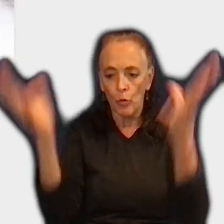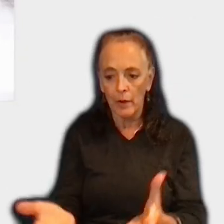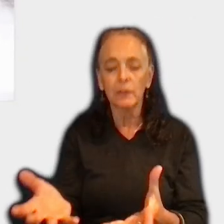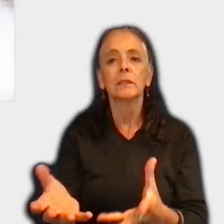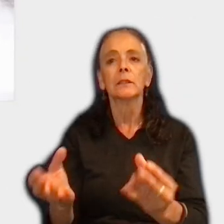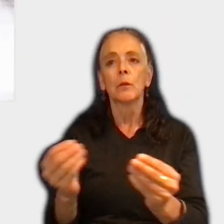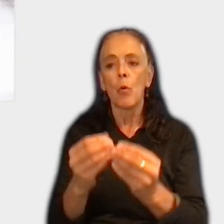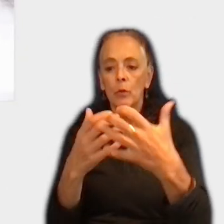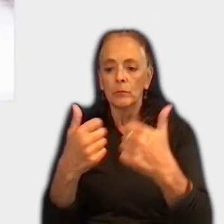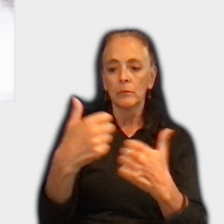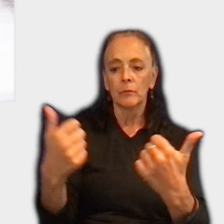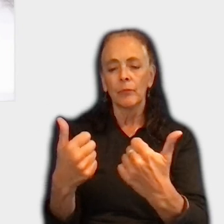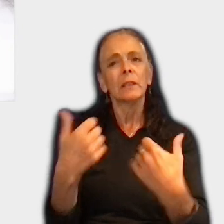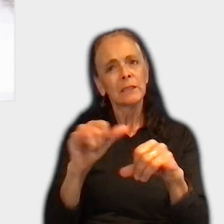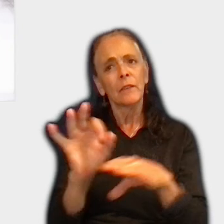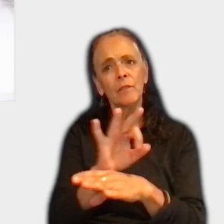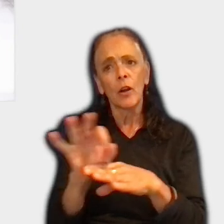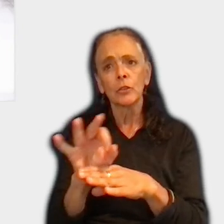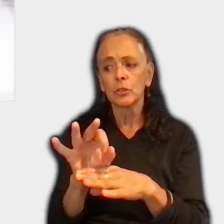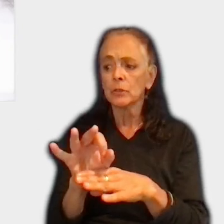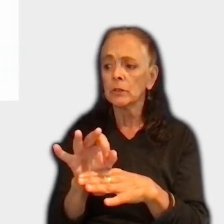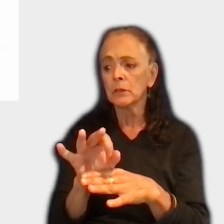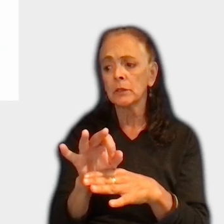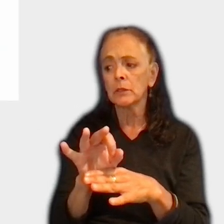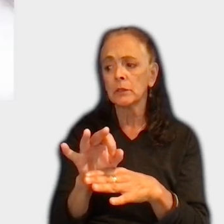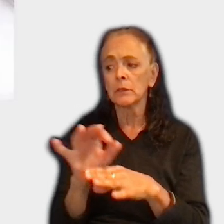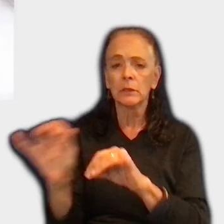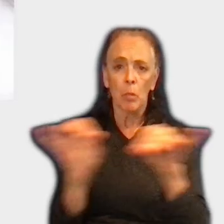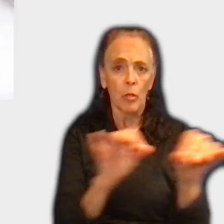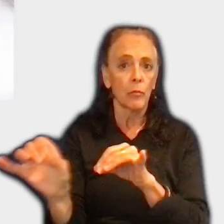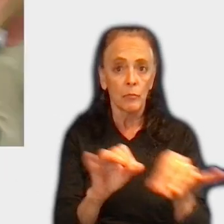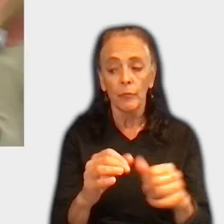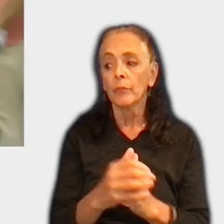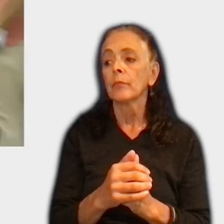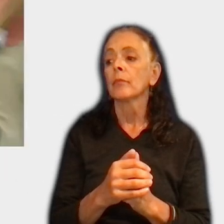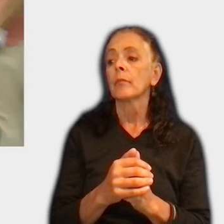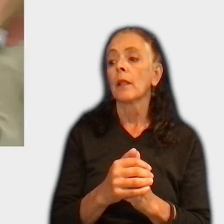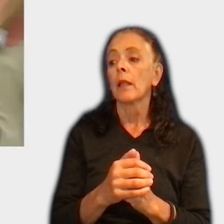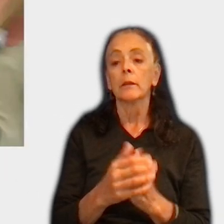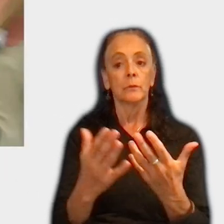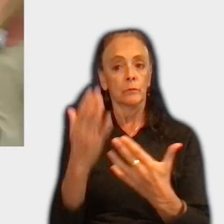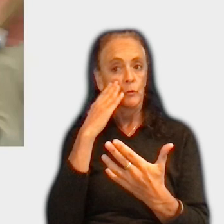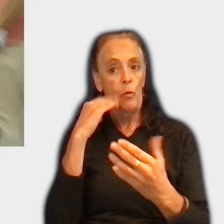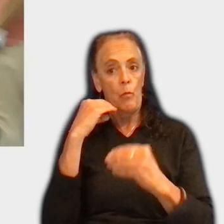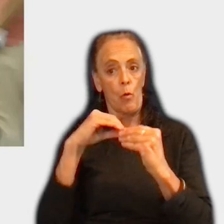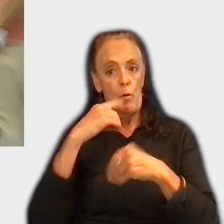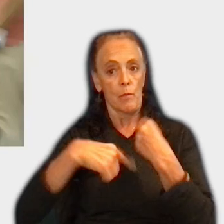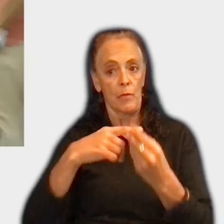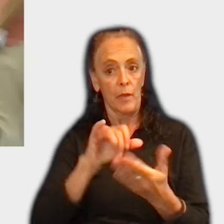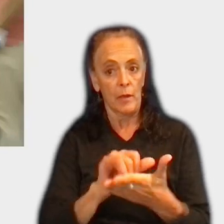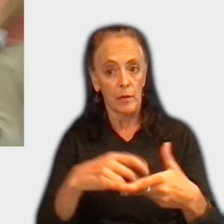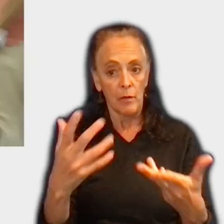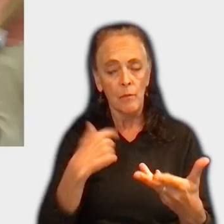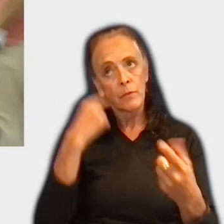expensive but still functioning like architect actually like like this one and then in order to know more about it so i